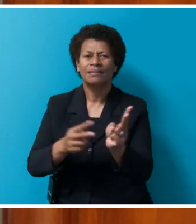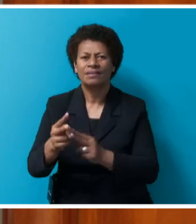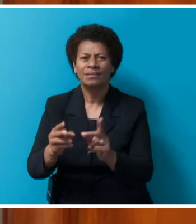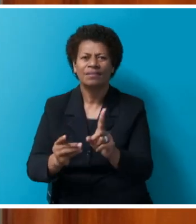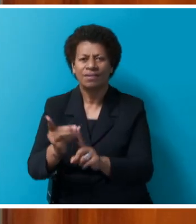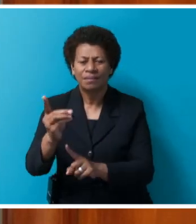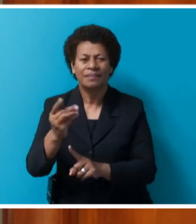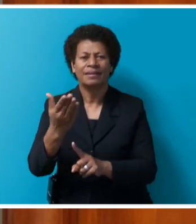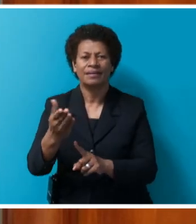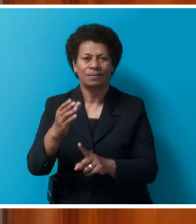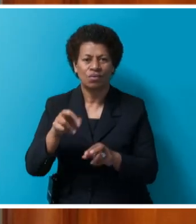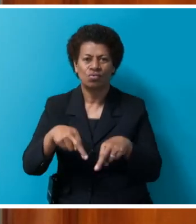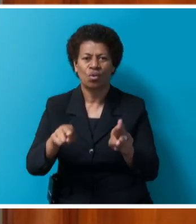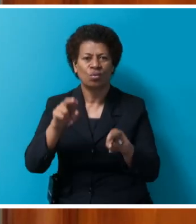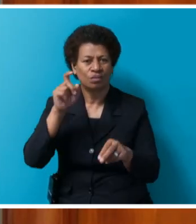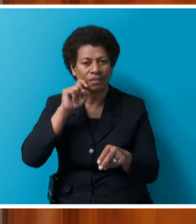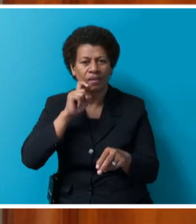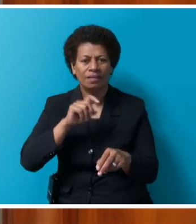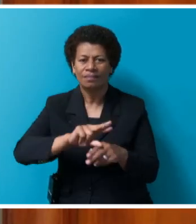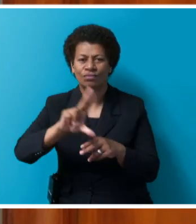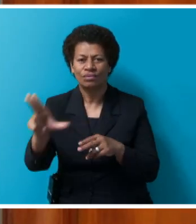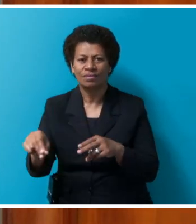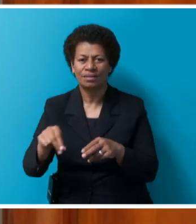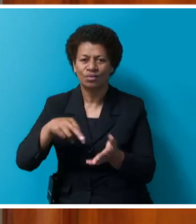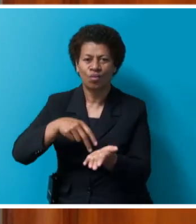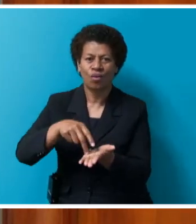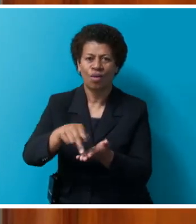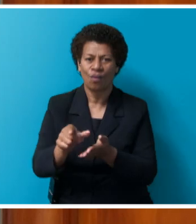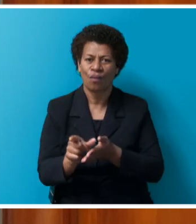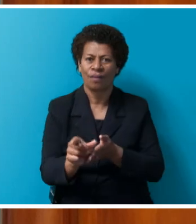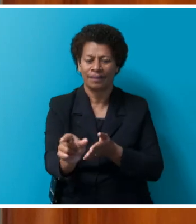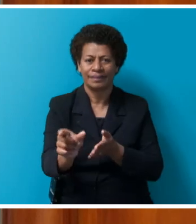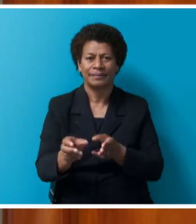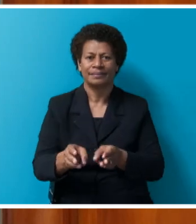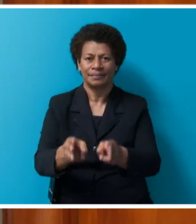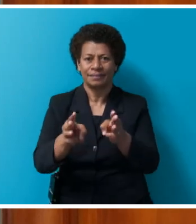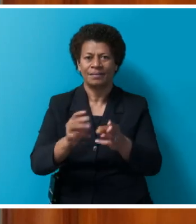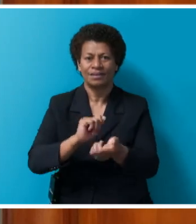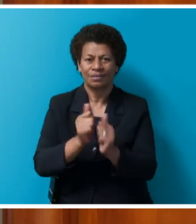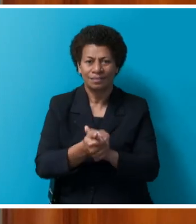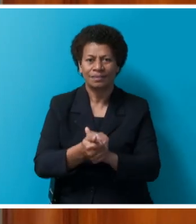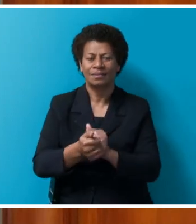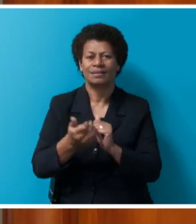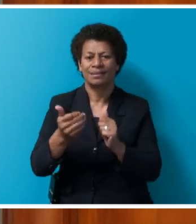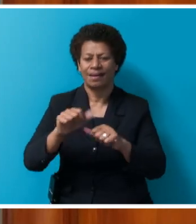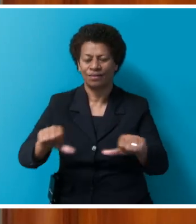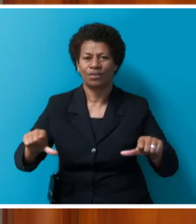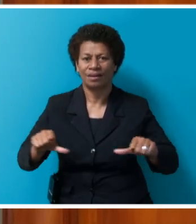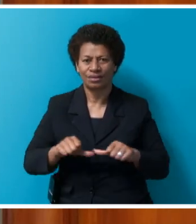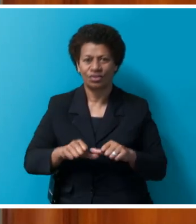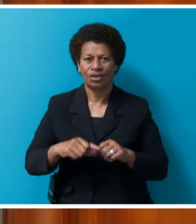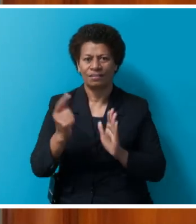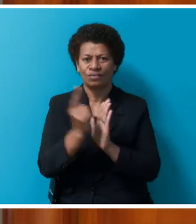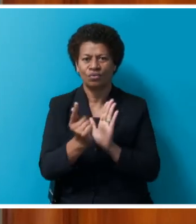roads, water, bridges, walkways, local government, sports, our agriculture sector, our law